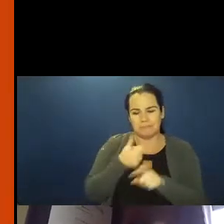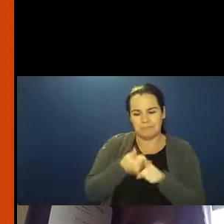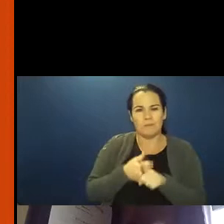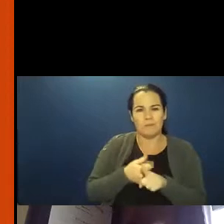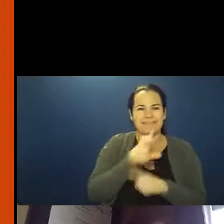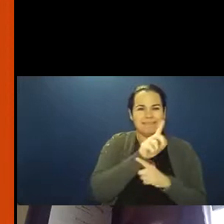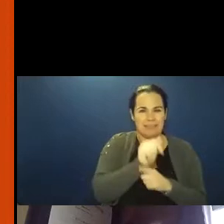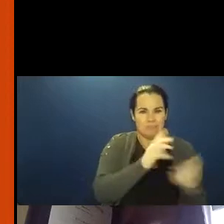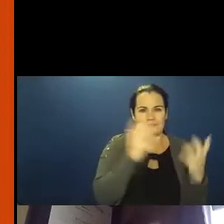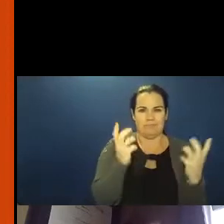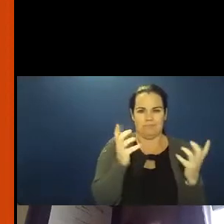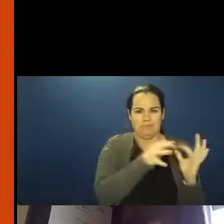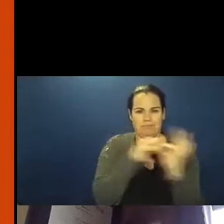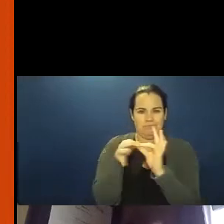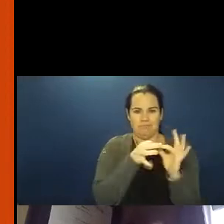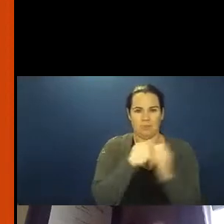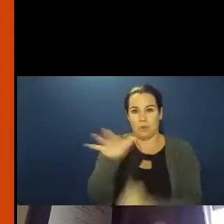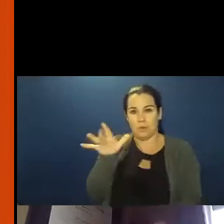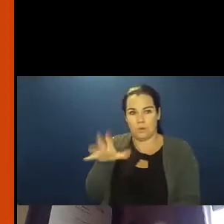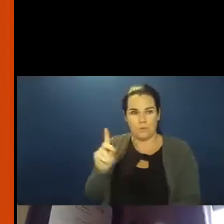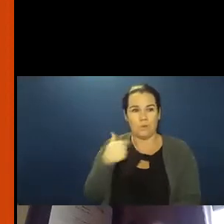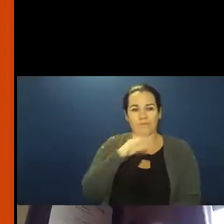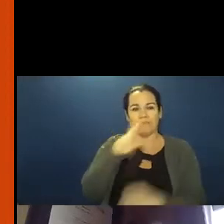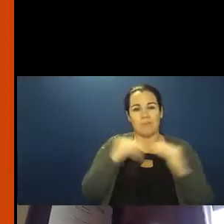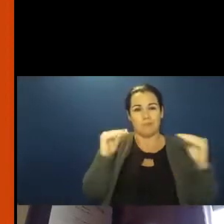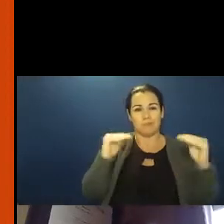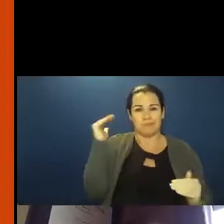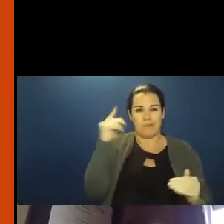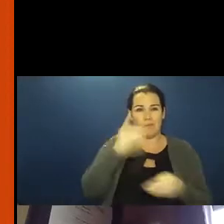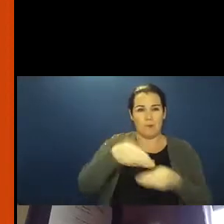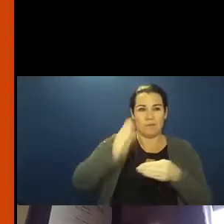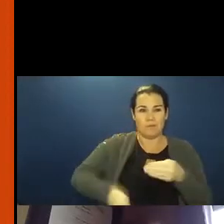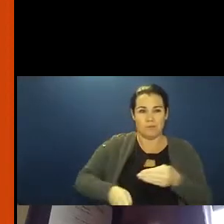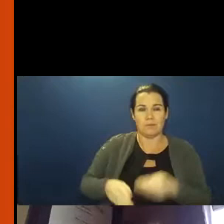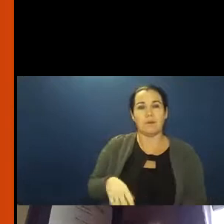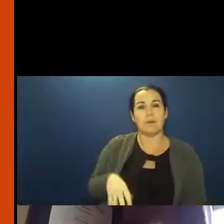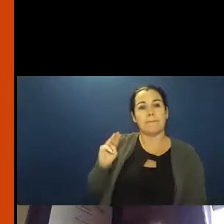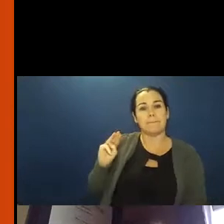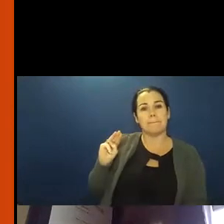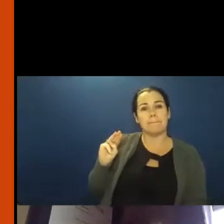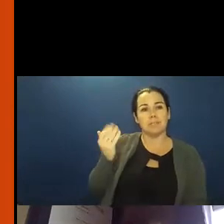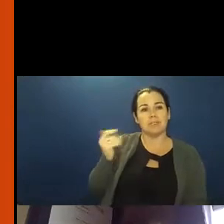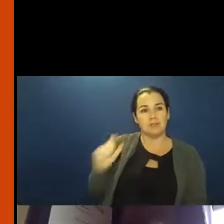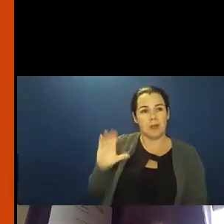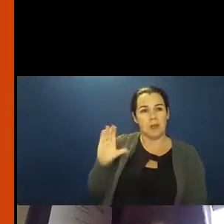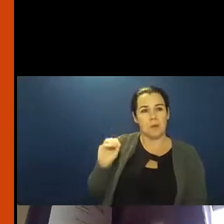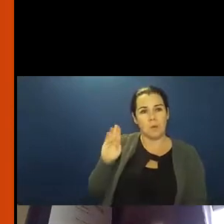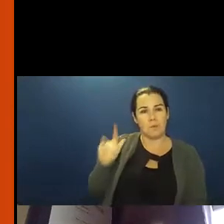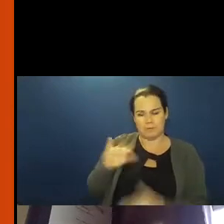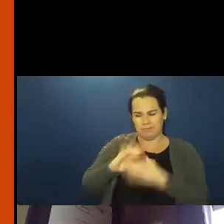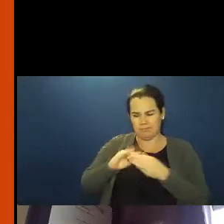about the disparities of outcomes. Allison Colby showed where disparities are emerging using